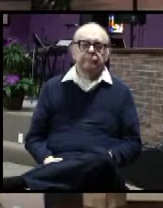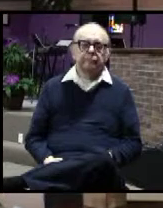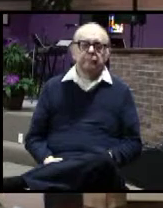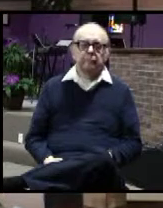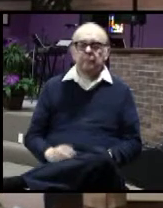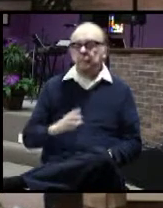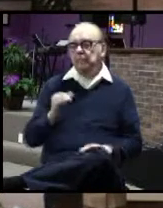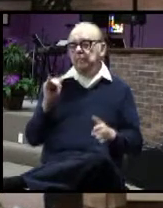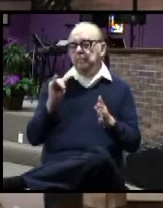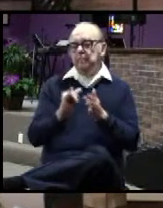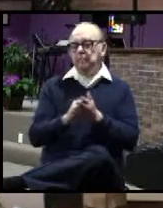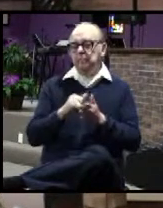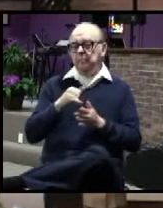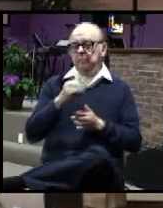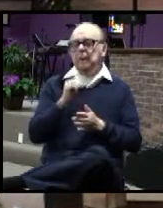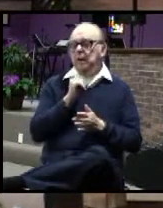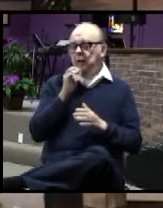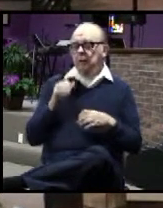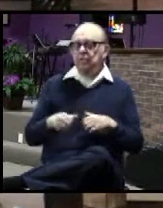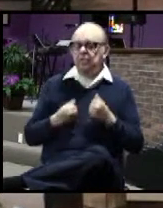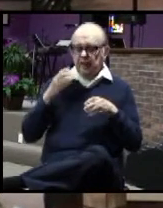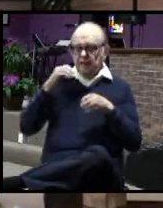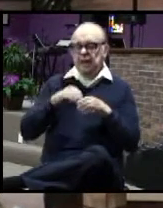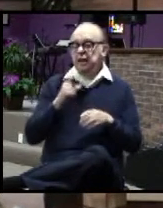And that God doesn't live in you.